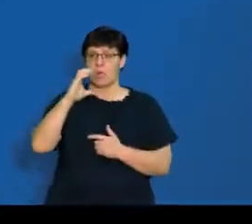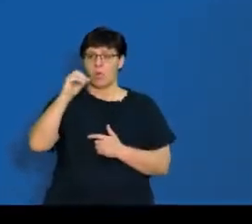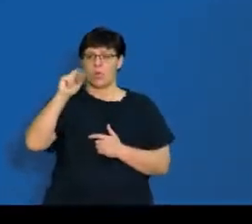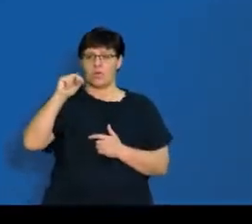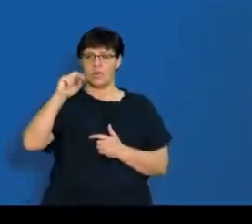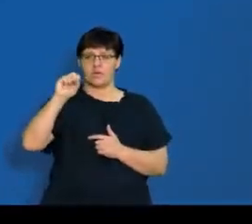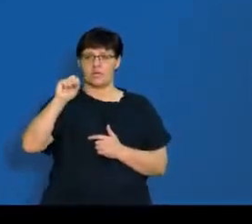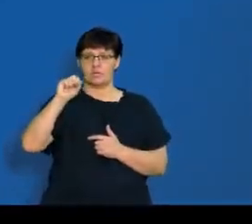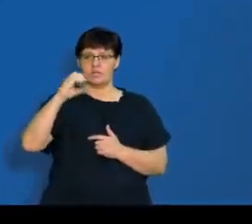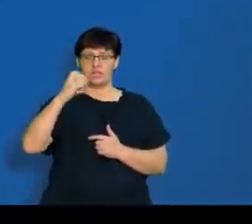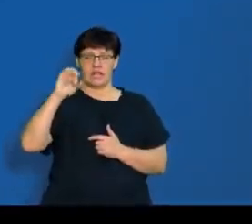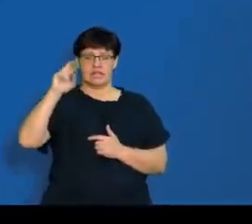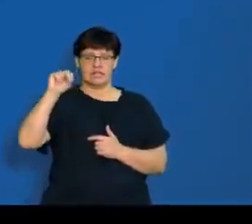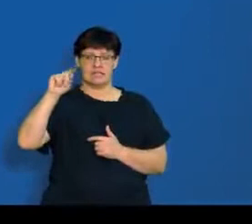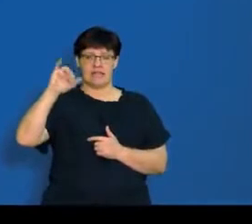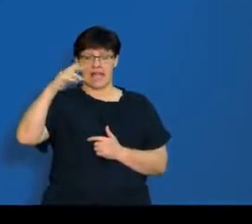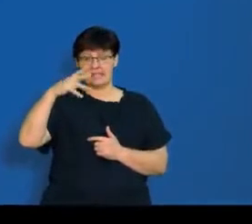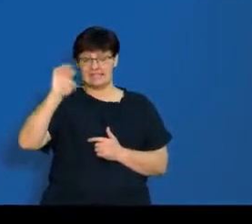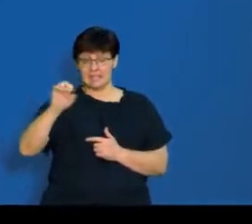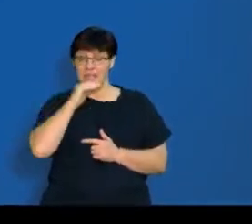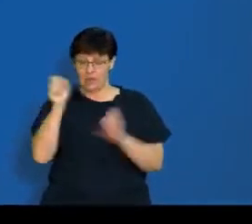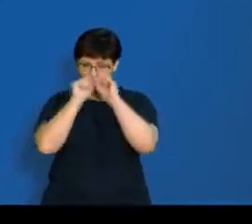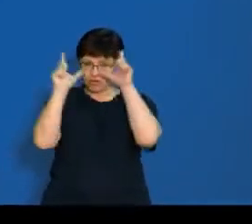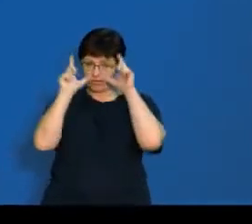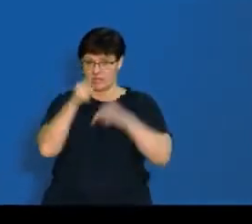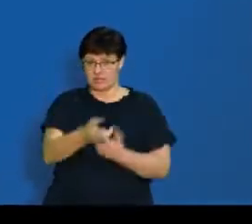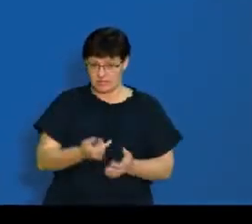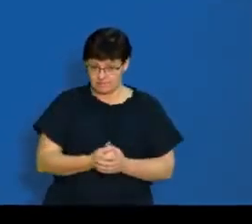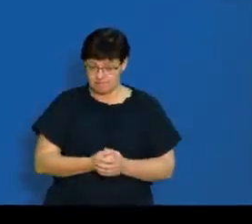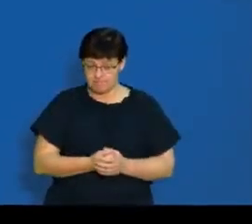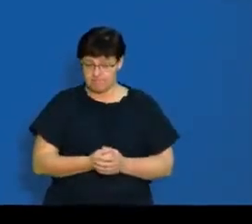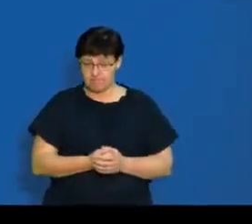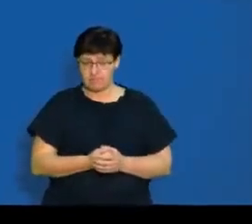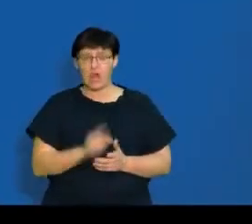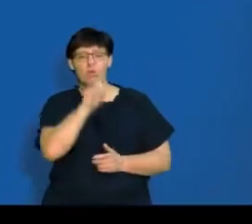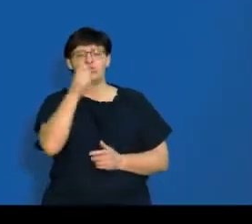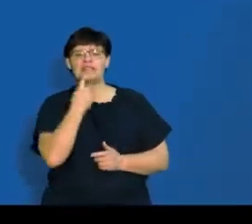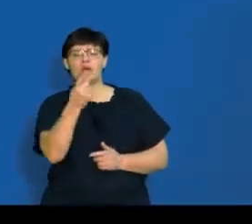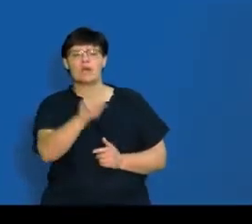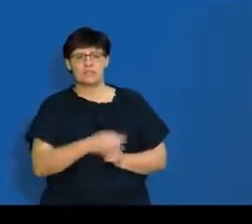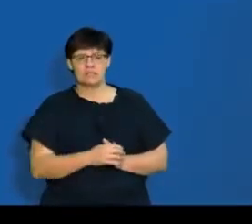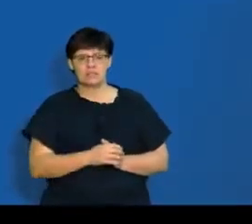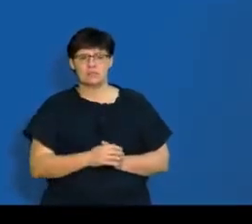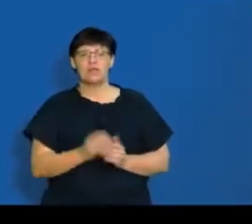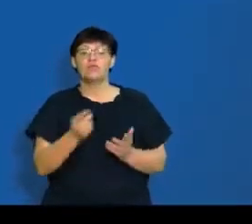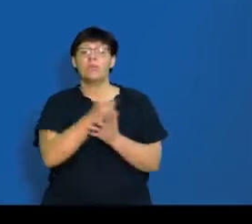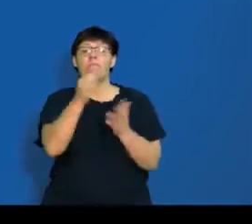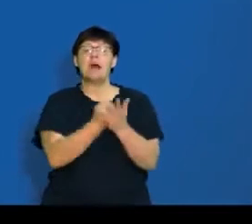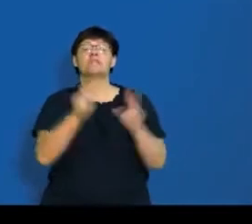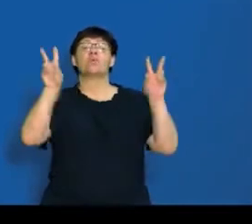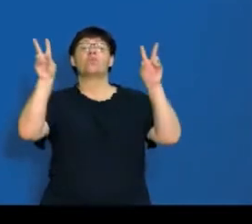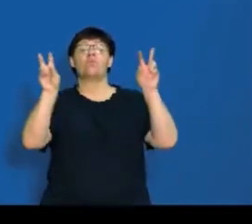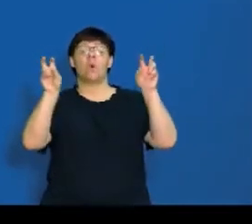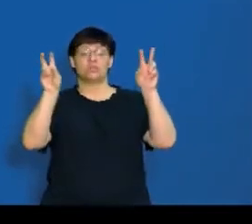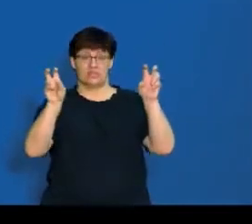the source and the question. Now let's look at the question. The question says you need to quote,